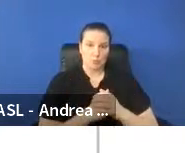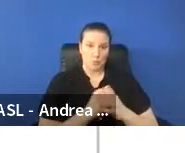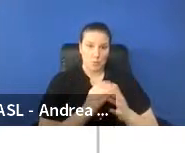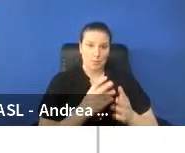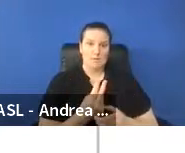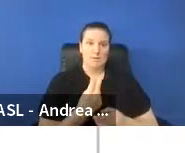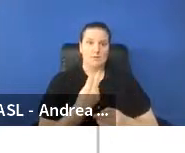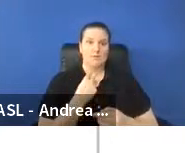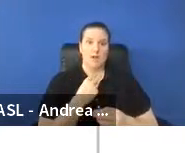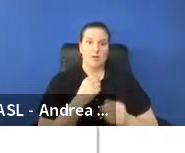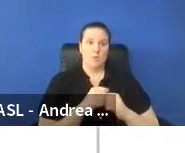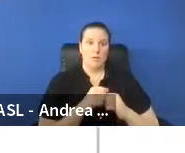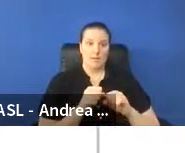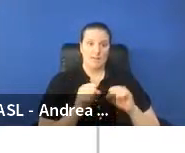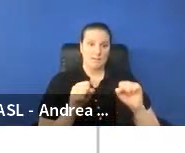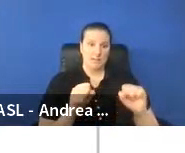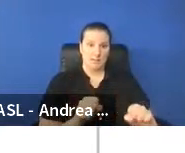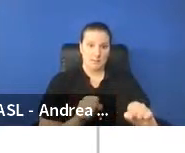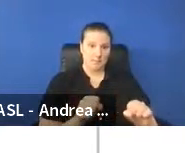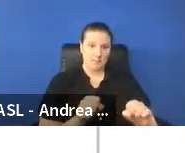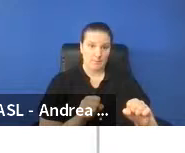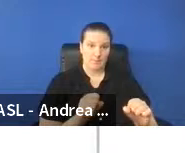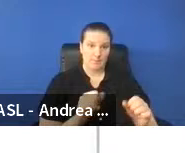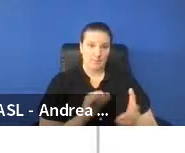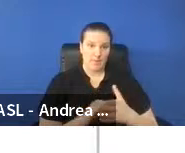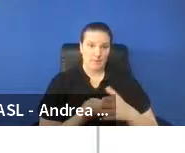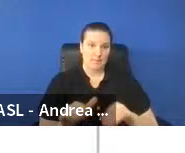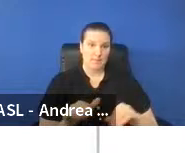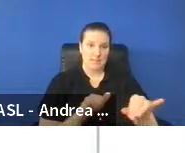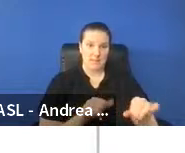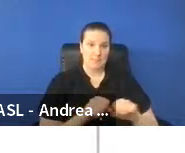stuck with a system that is the same system we